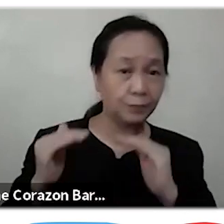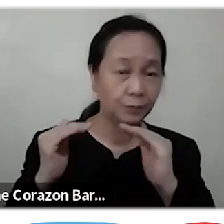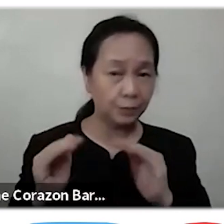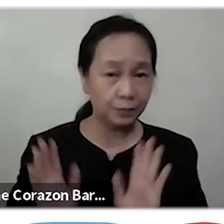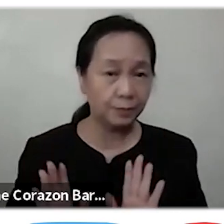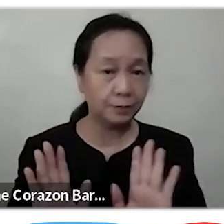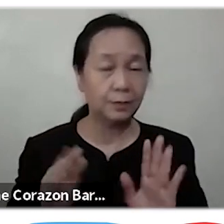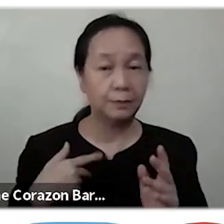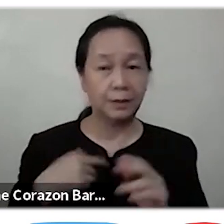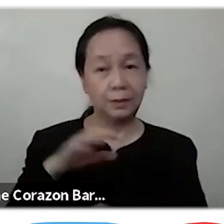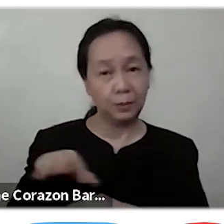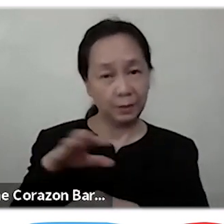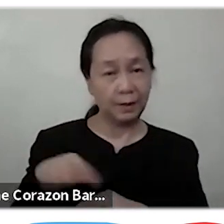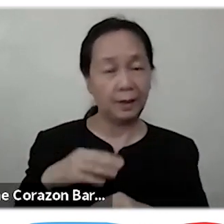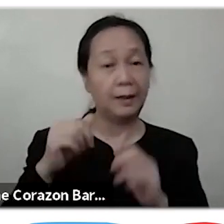as well.